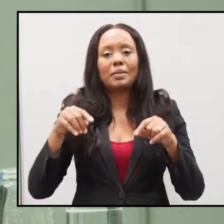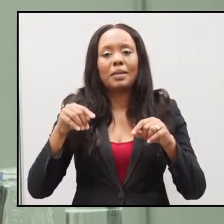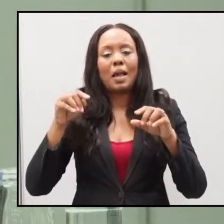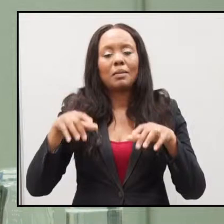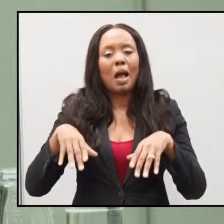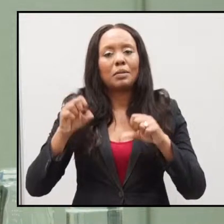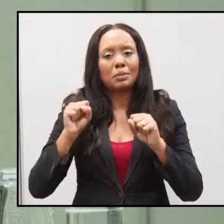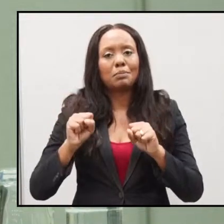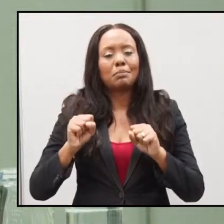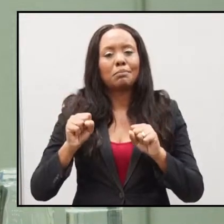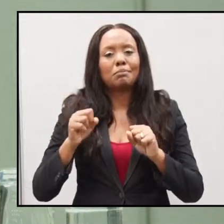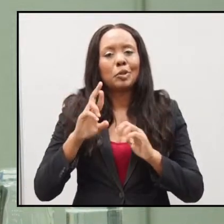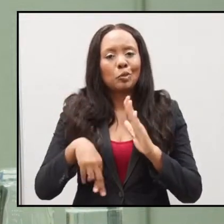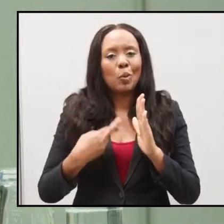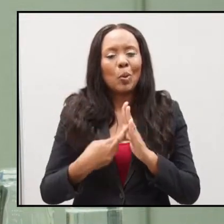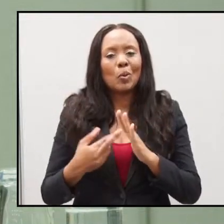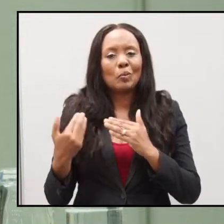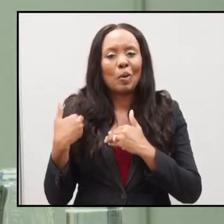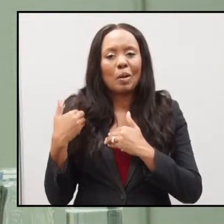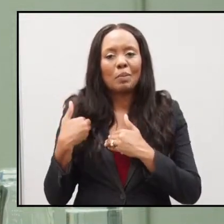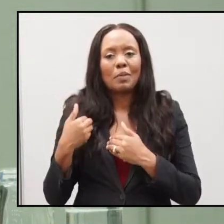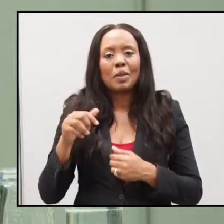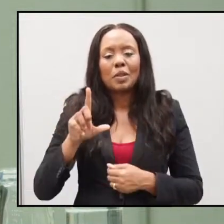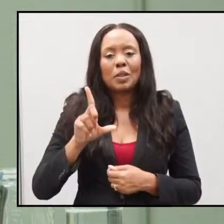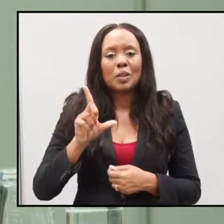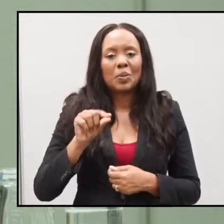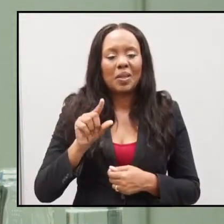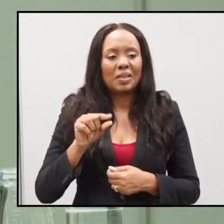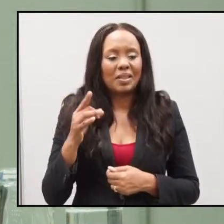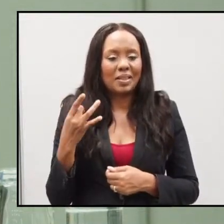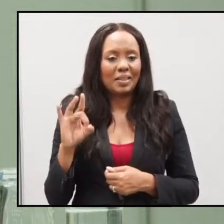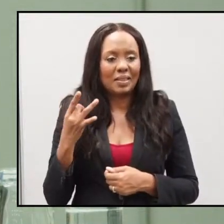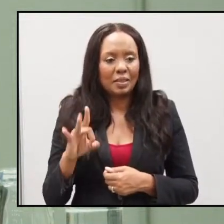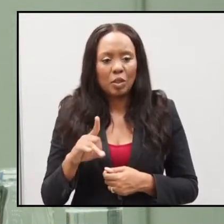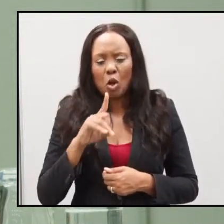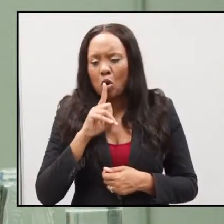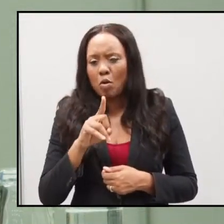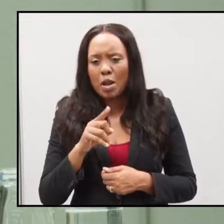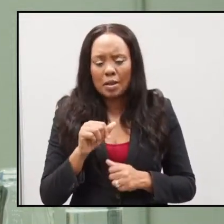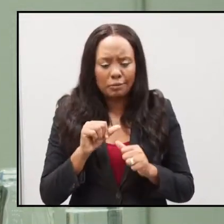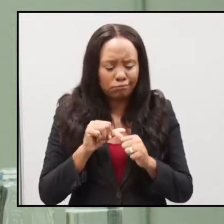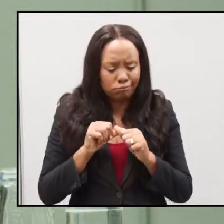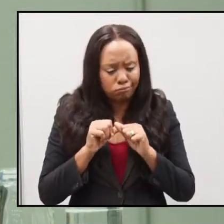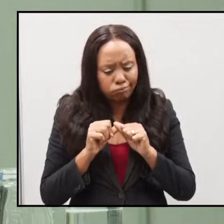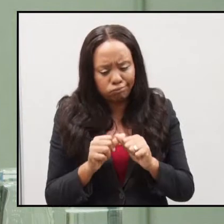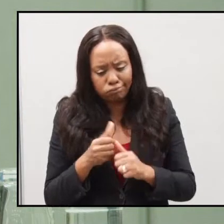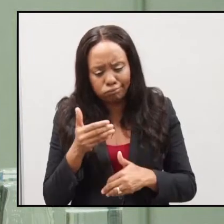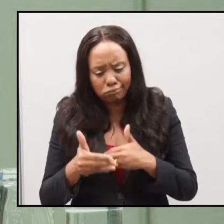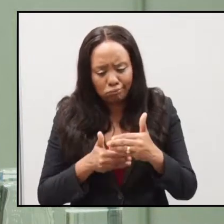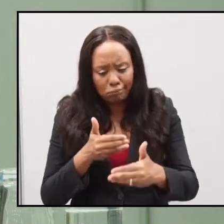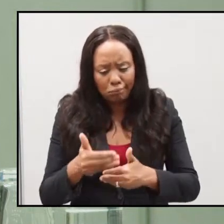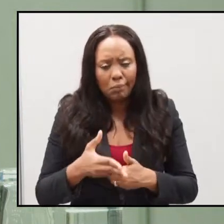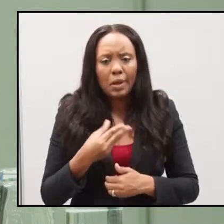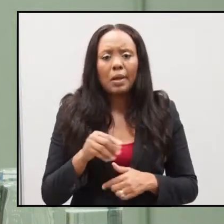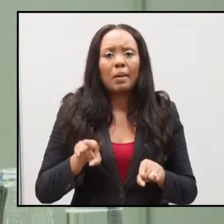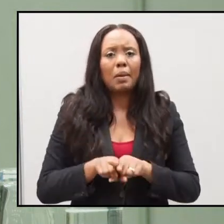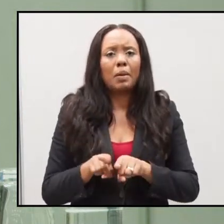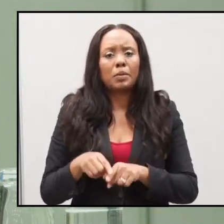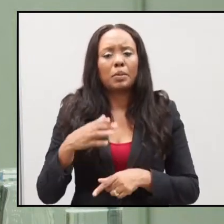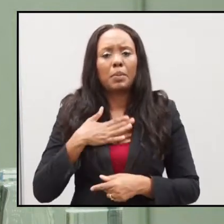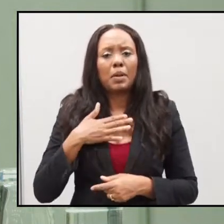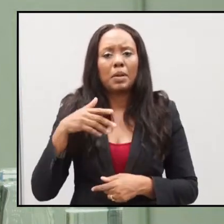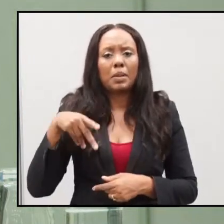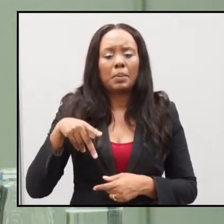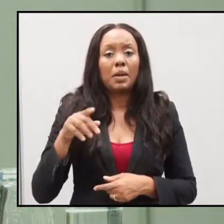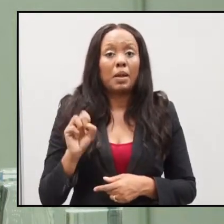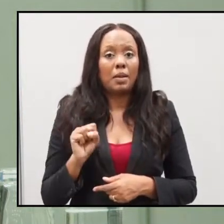2018 have been relentless in his effort, along with my permanent secretary, Mr. J. Hugh Wilshire, in trying